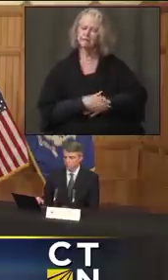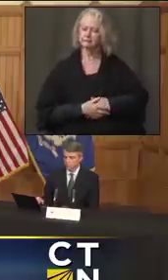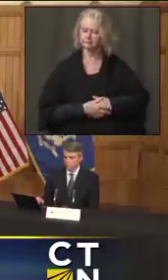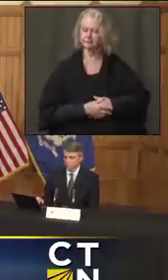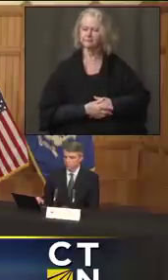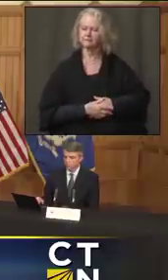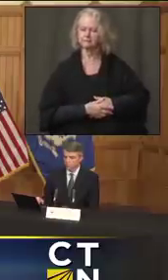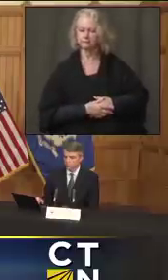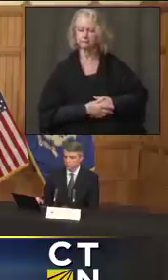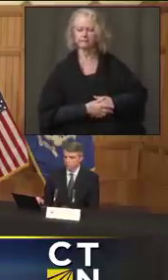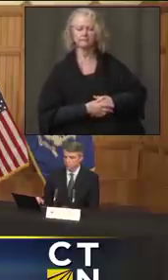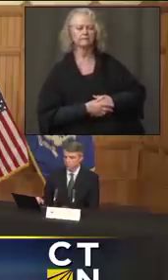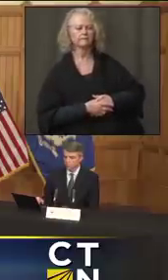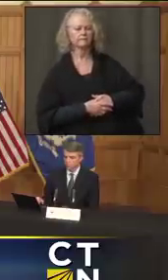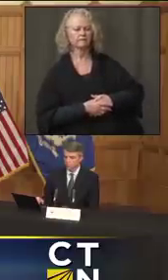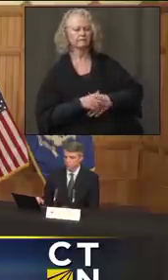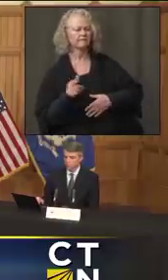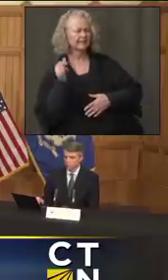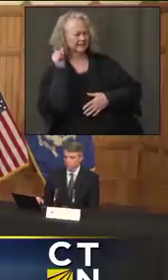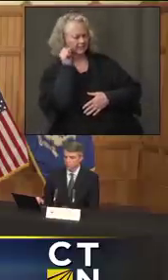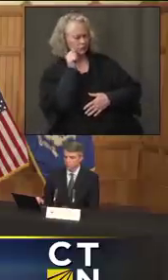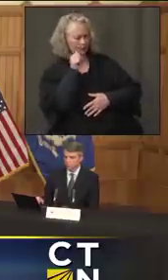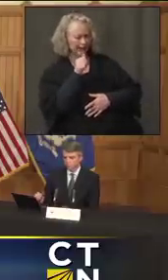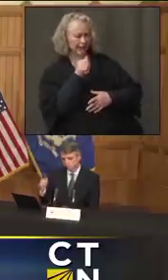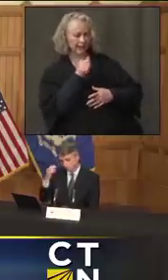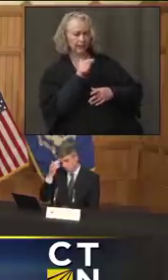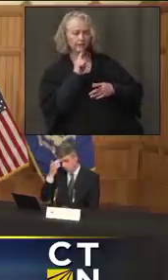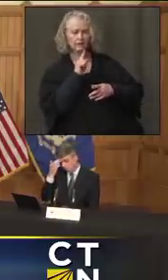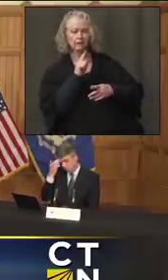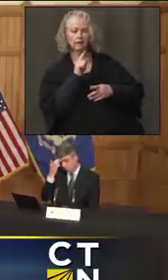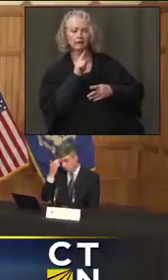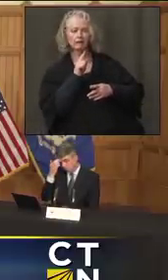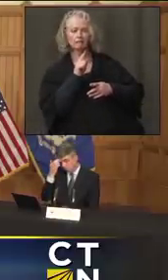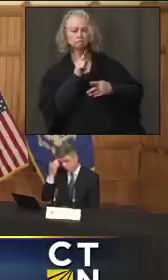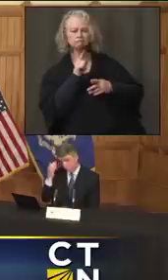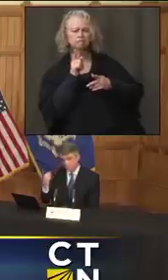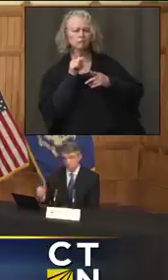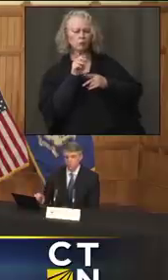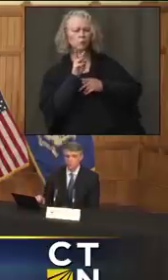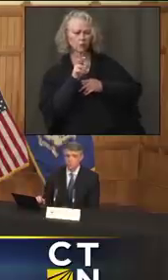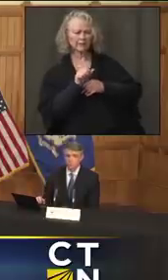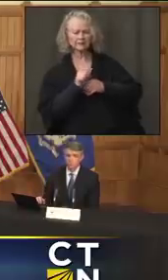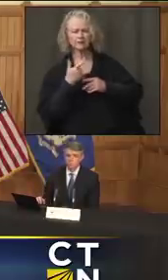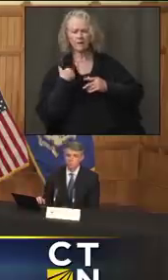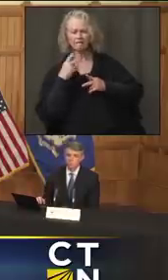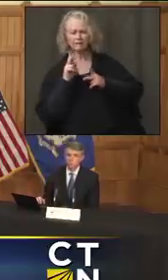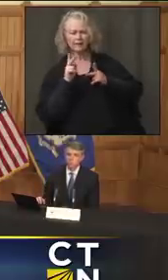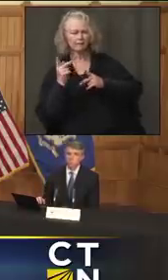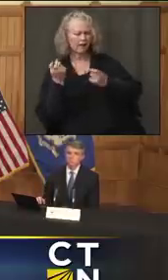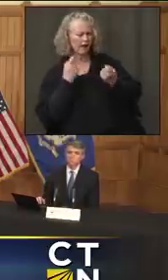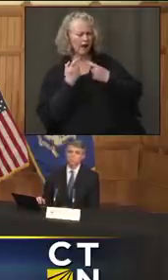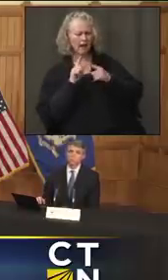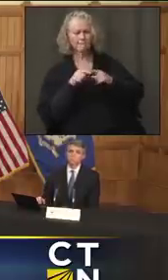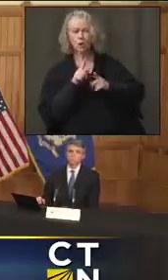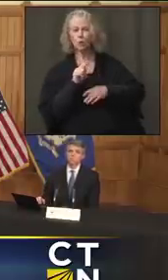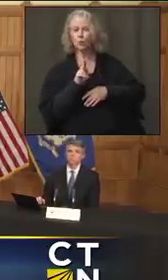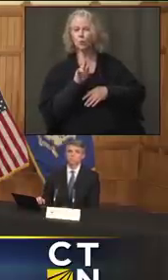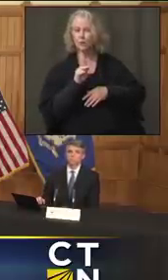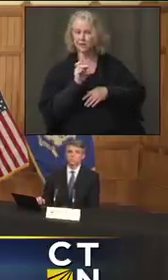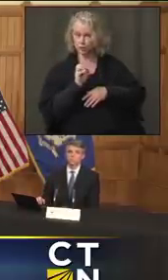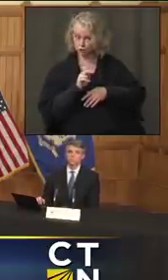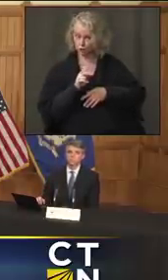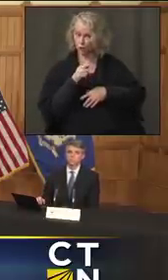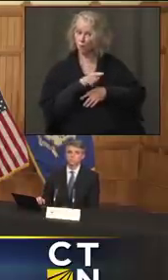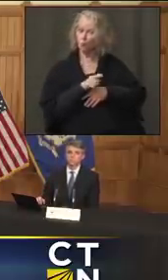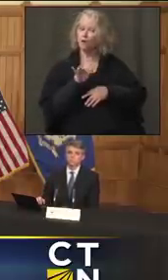then after yesterday's news briefing, we had a number of people reach out to us asking about tuition. Will college students see a decrease